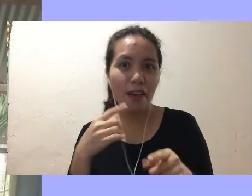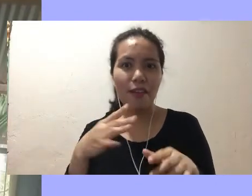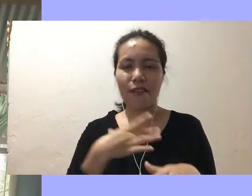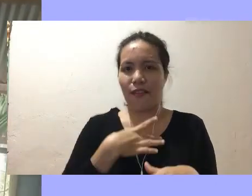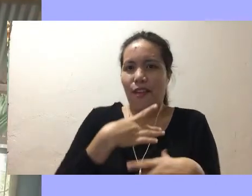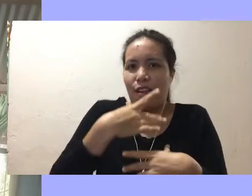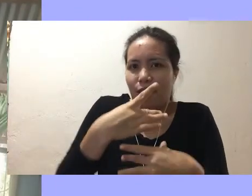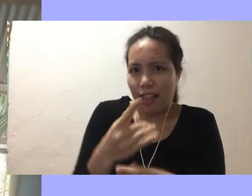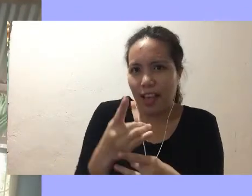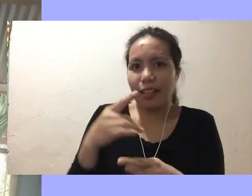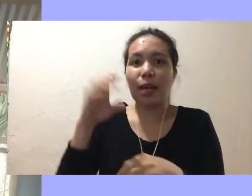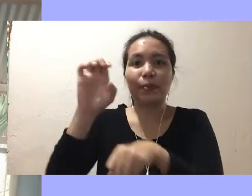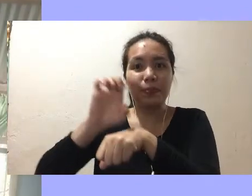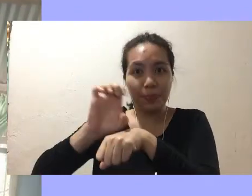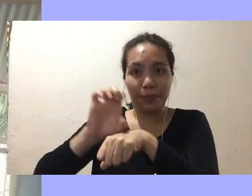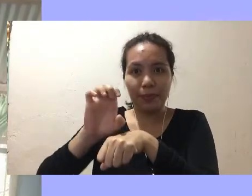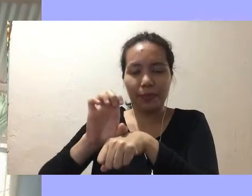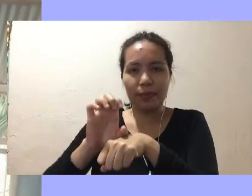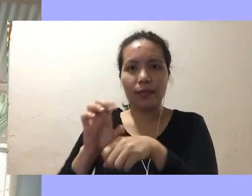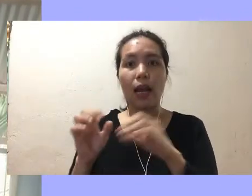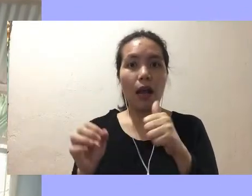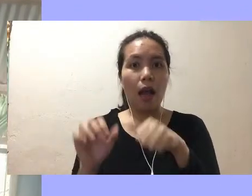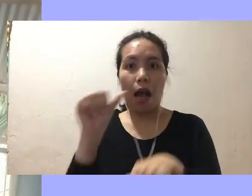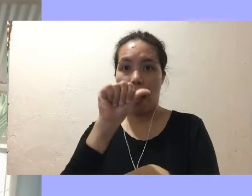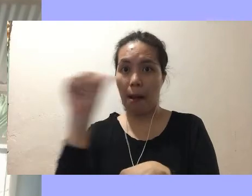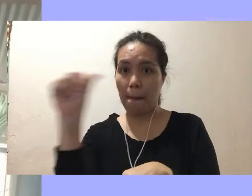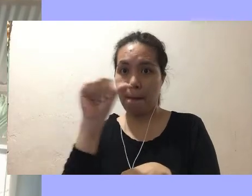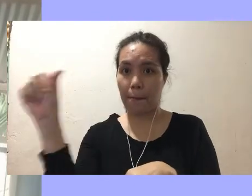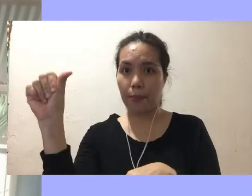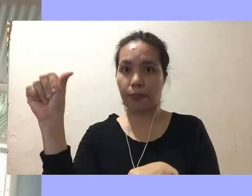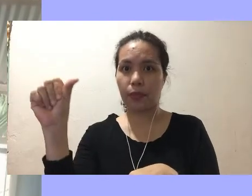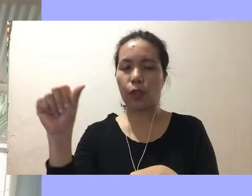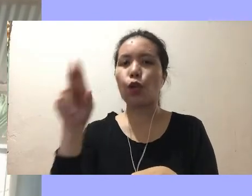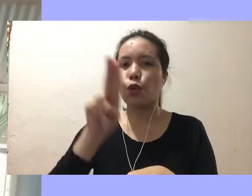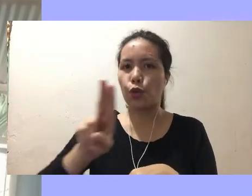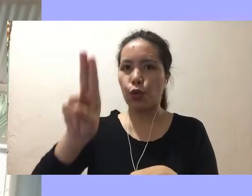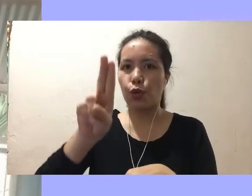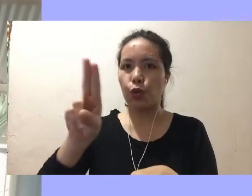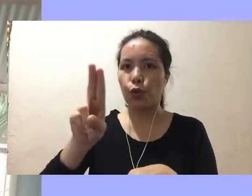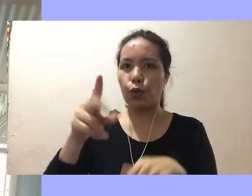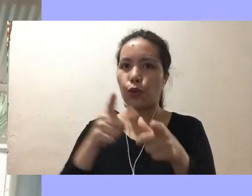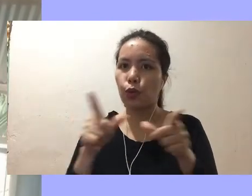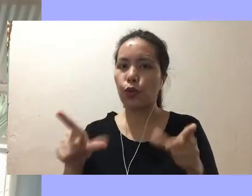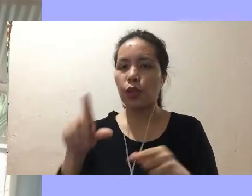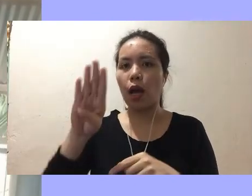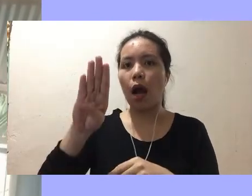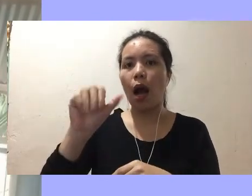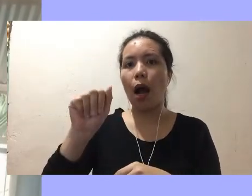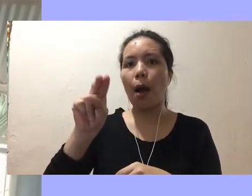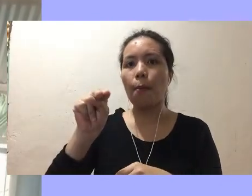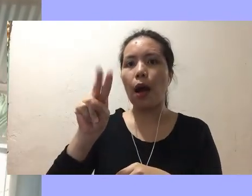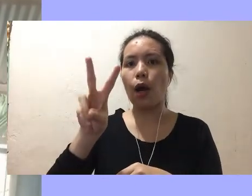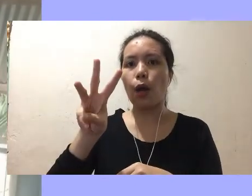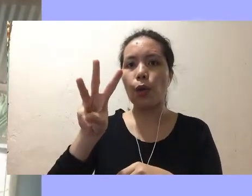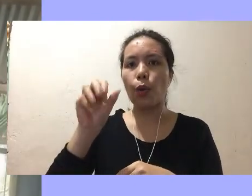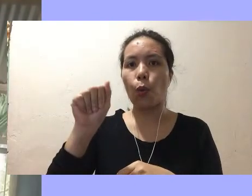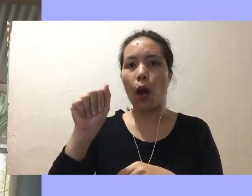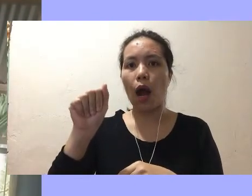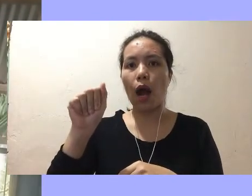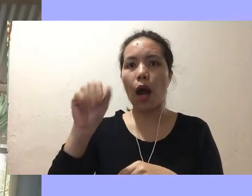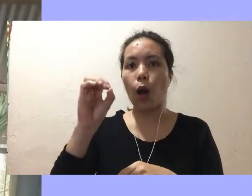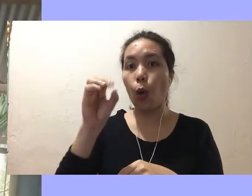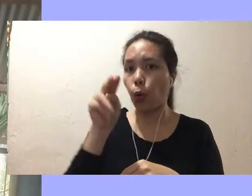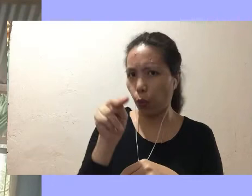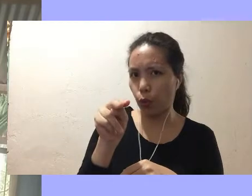you arrive here in my place, here in Agusan del Sur, we speak Banwaon. Although some of